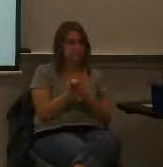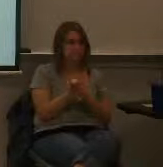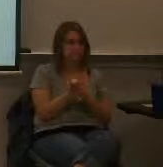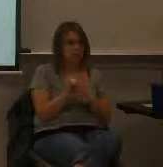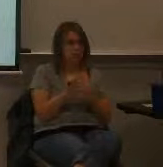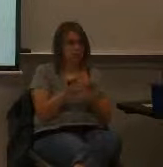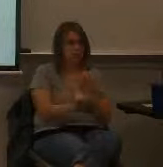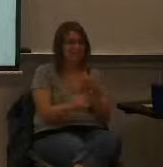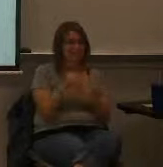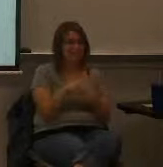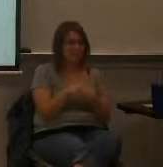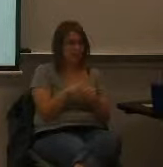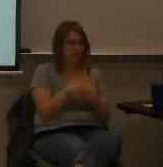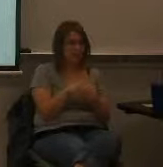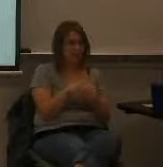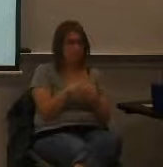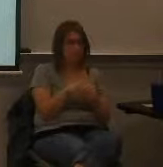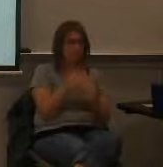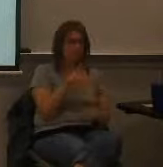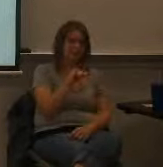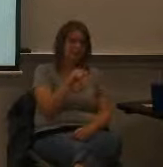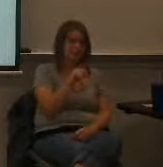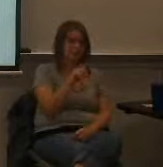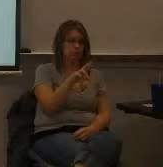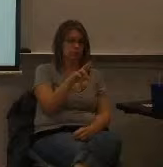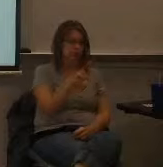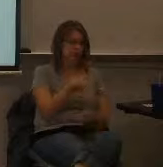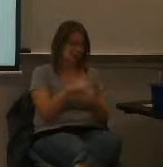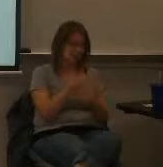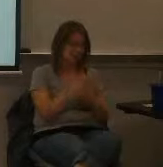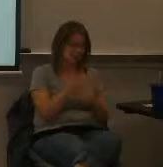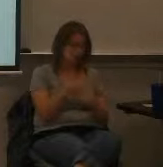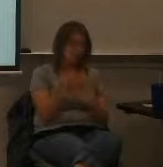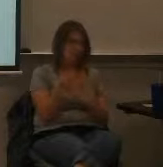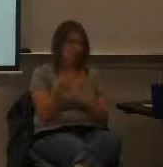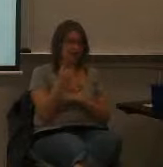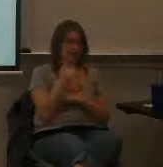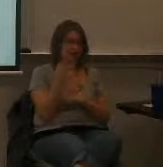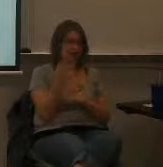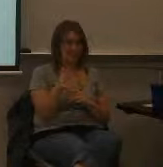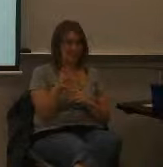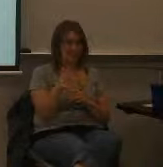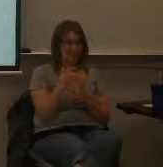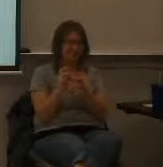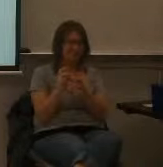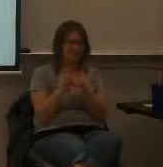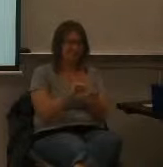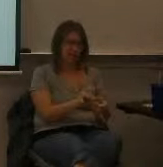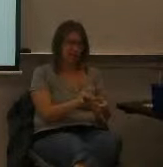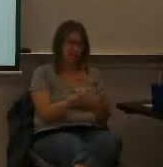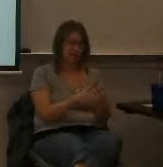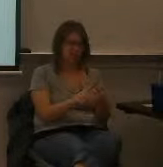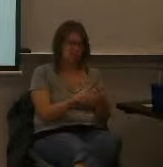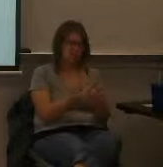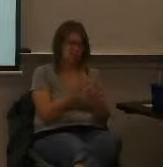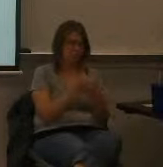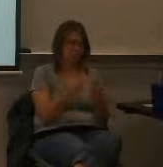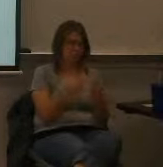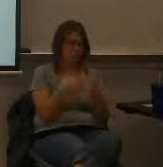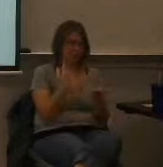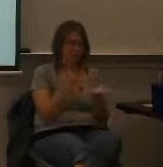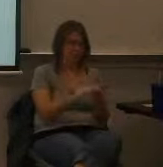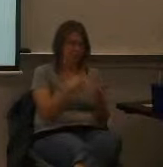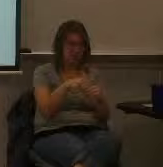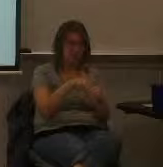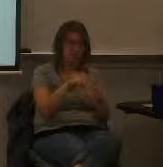remains in the literature and is sort of related to some of the stuff that I talked about